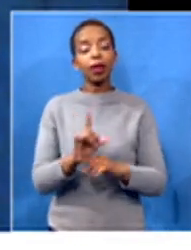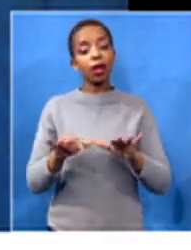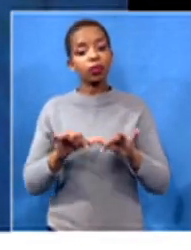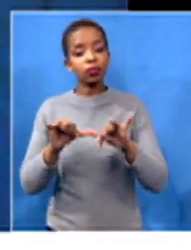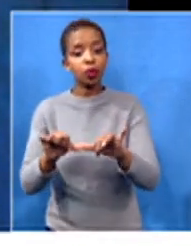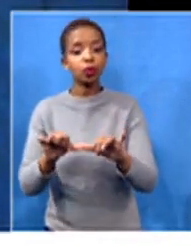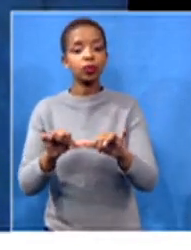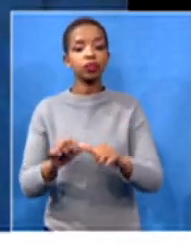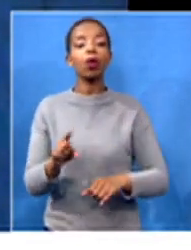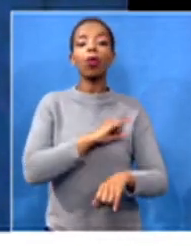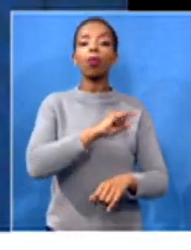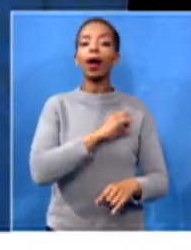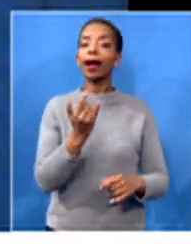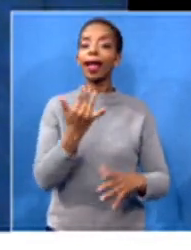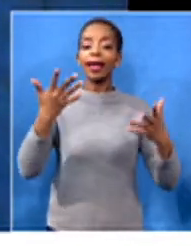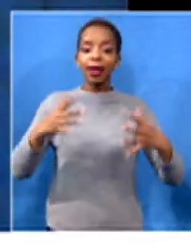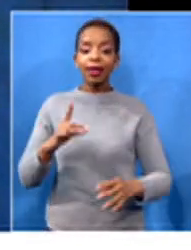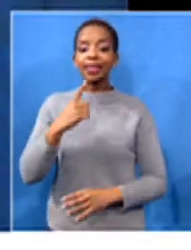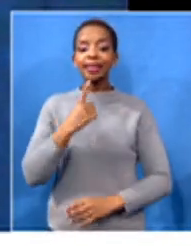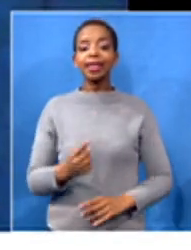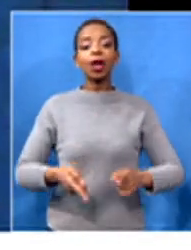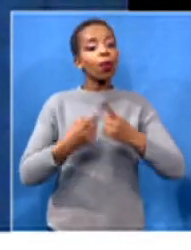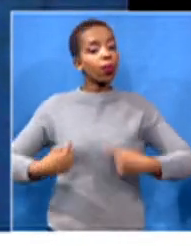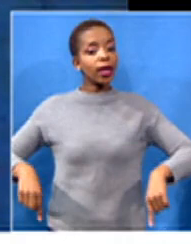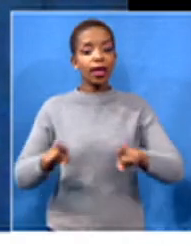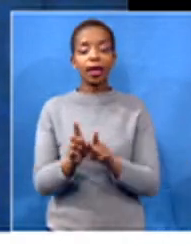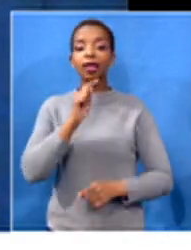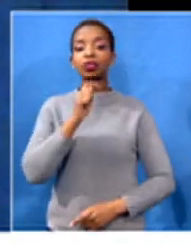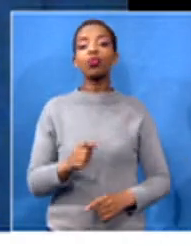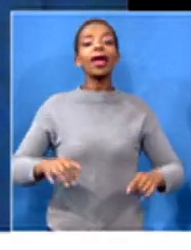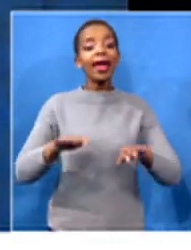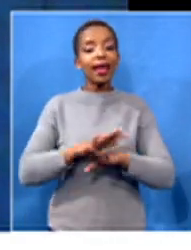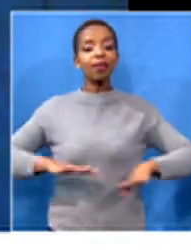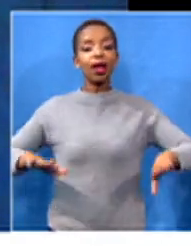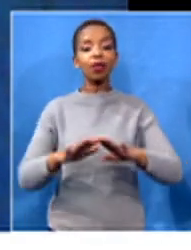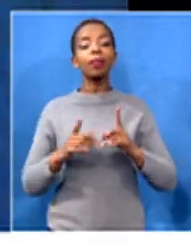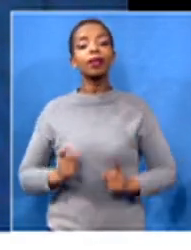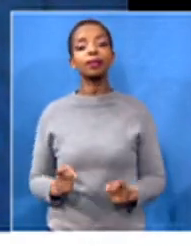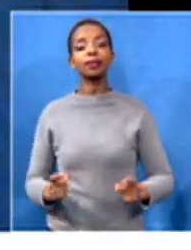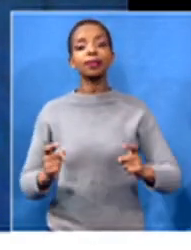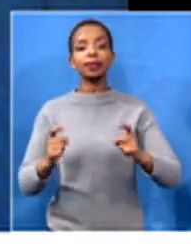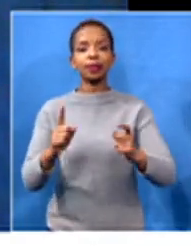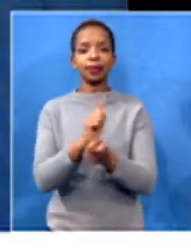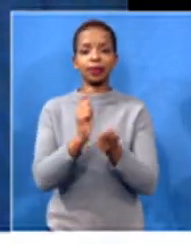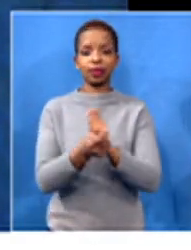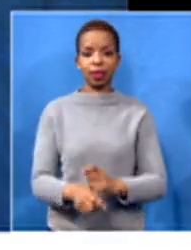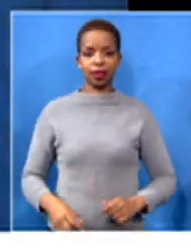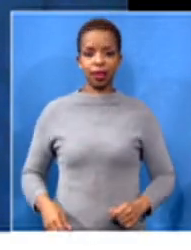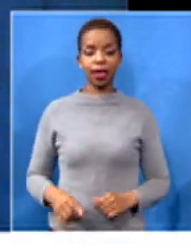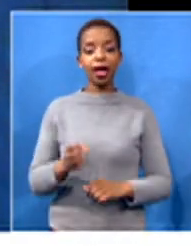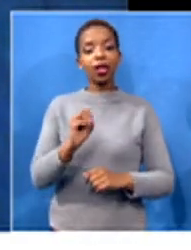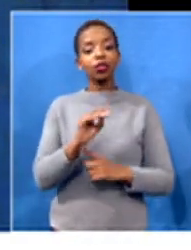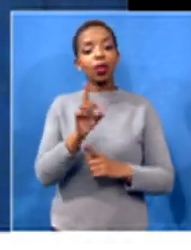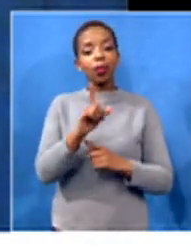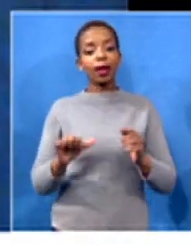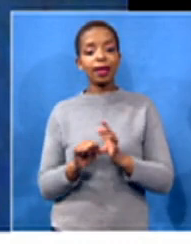Altman said, we are in a fast-paced change environment. And how do we prepare our learners for that? The work